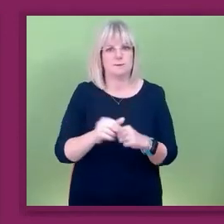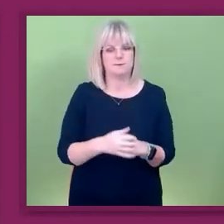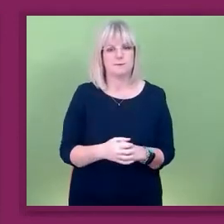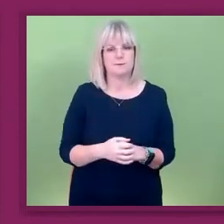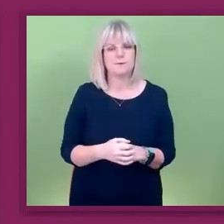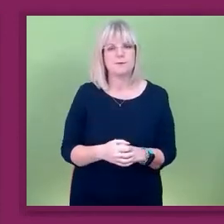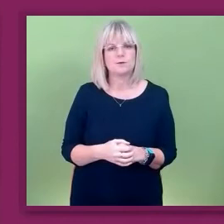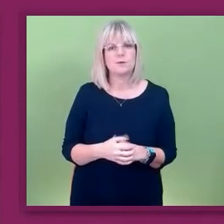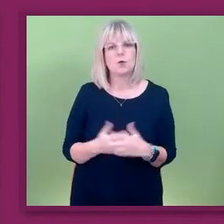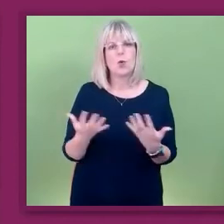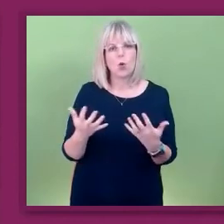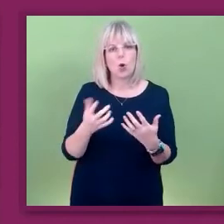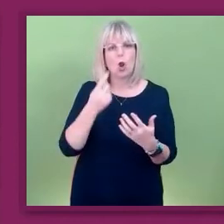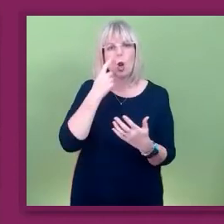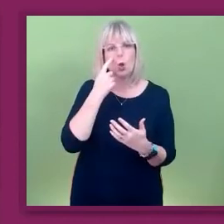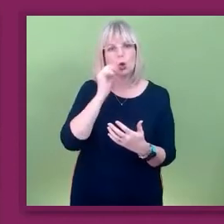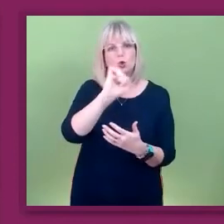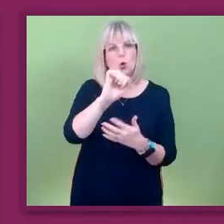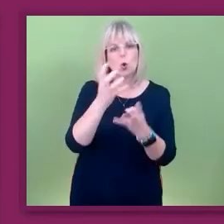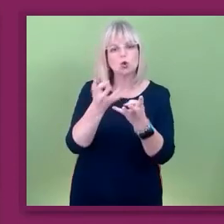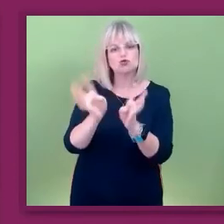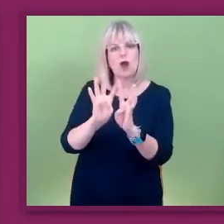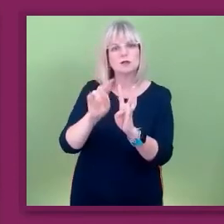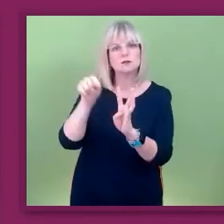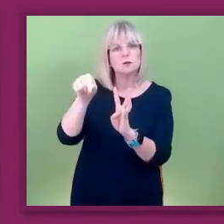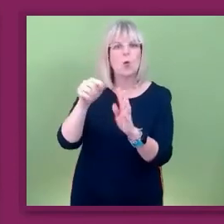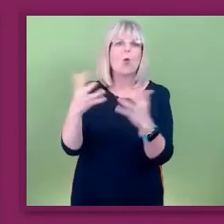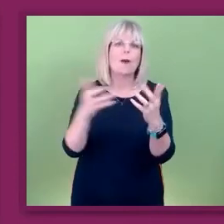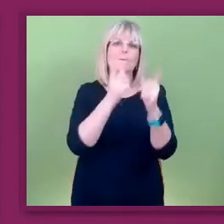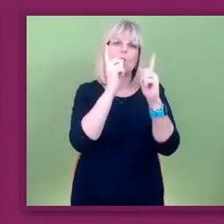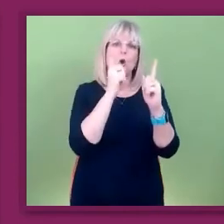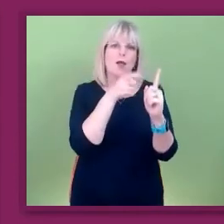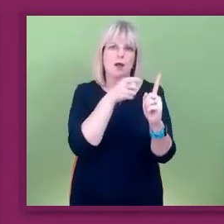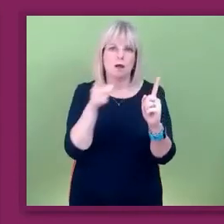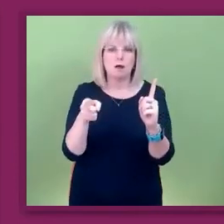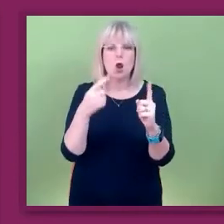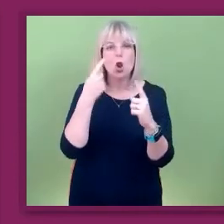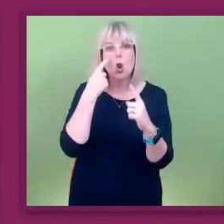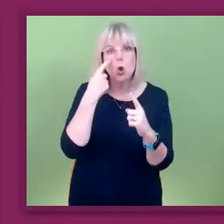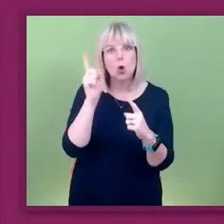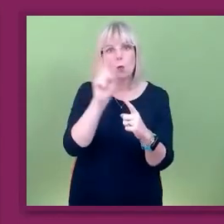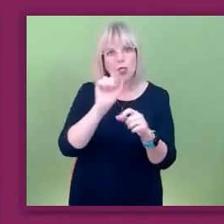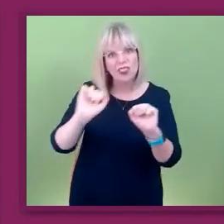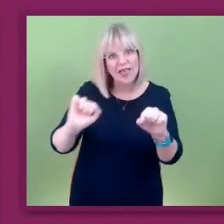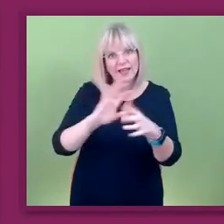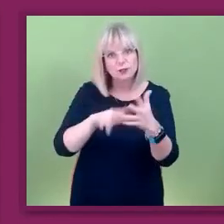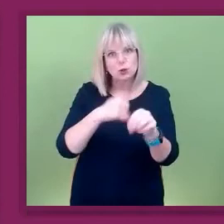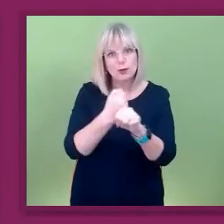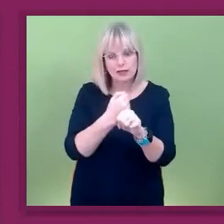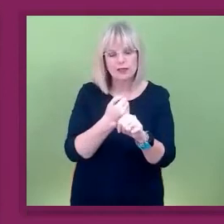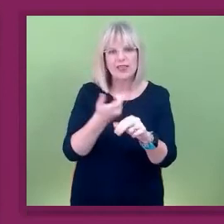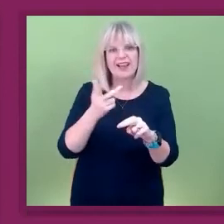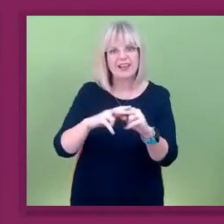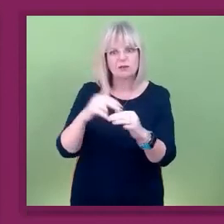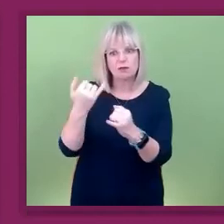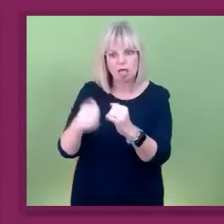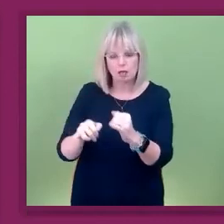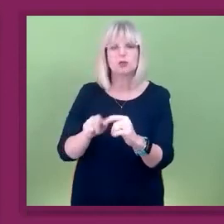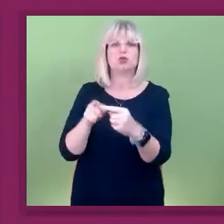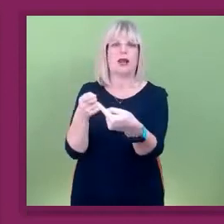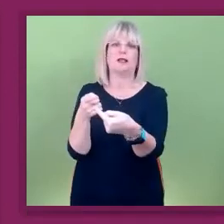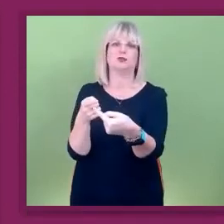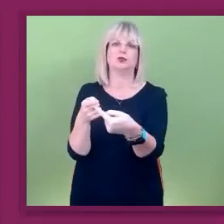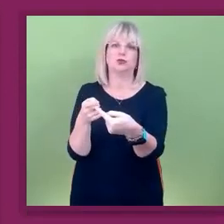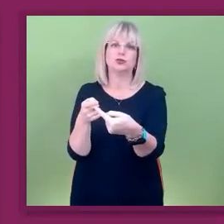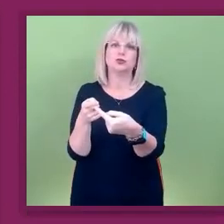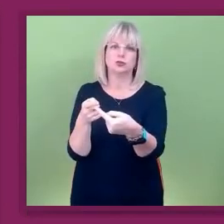employer is doing and challenging them when they fall short. it's about getting involved. So I would probably